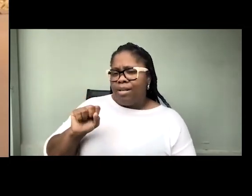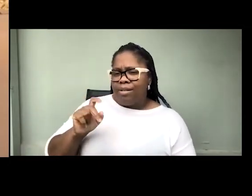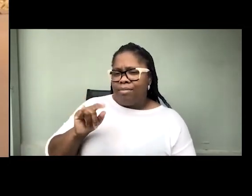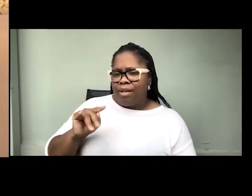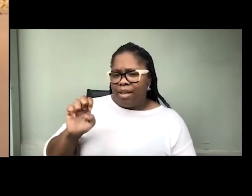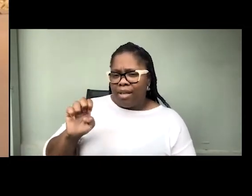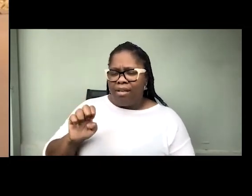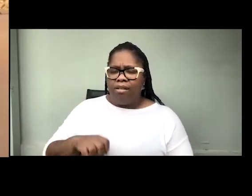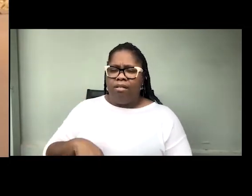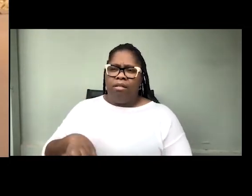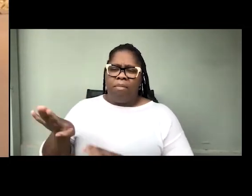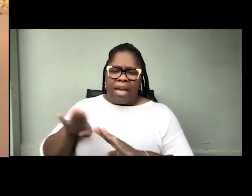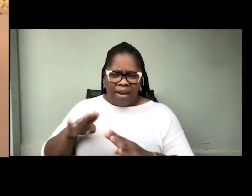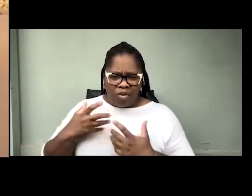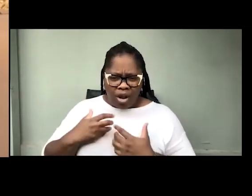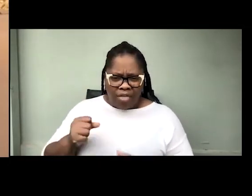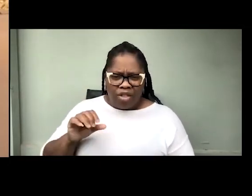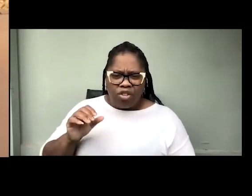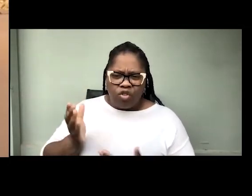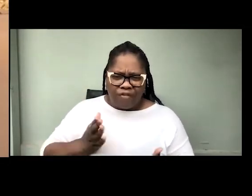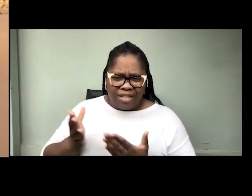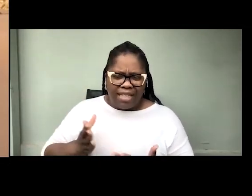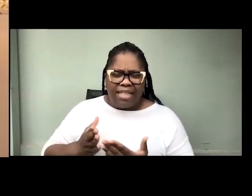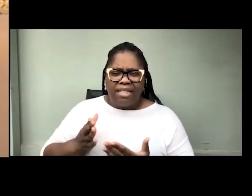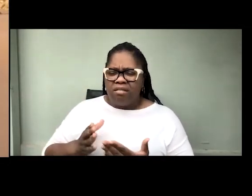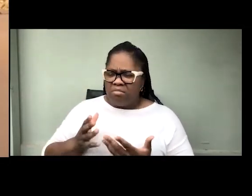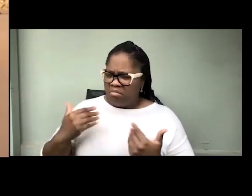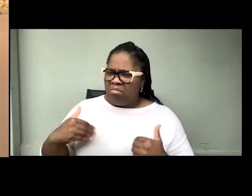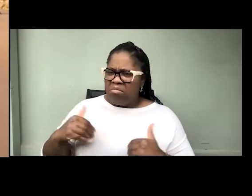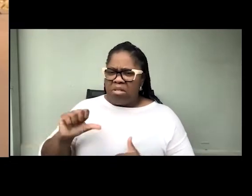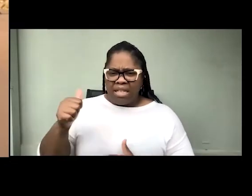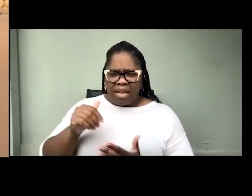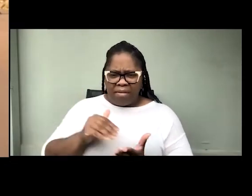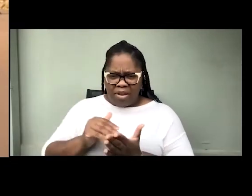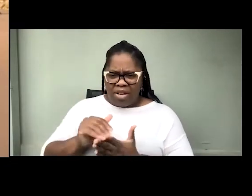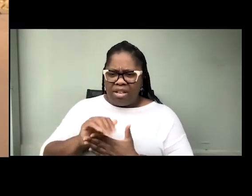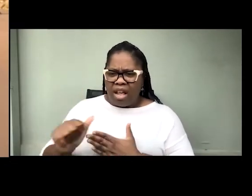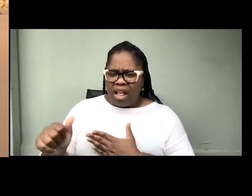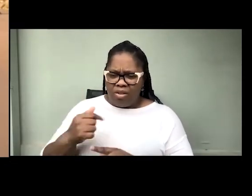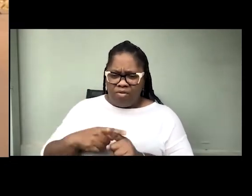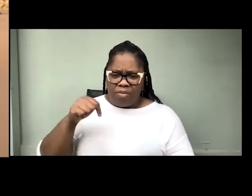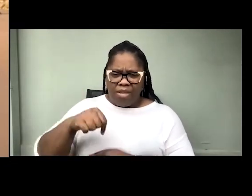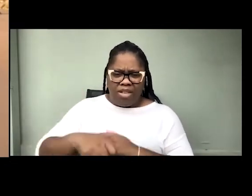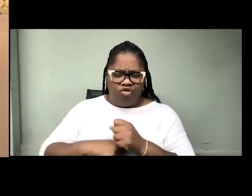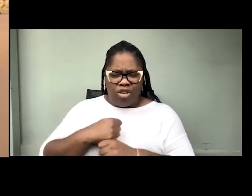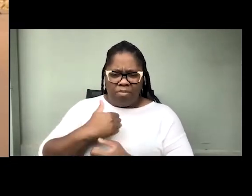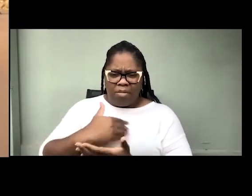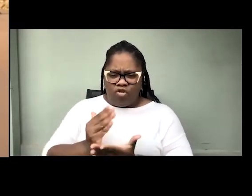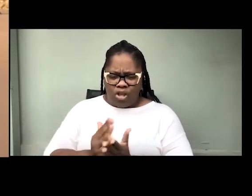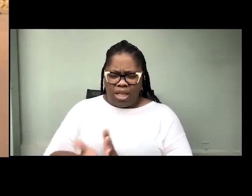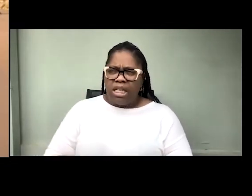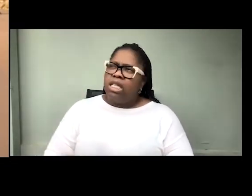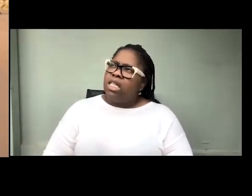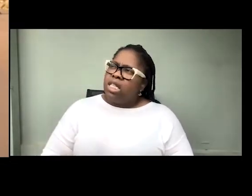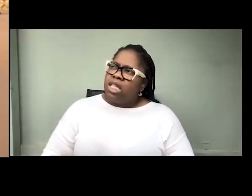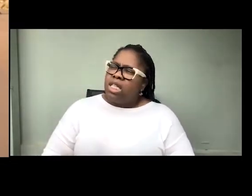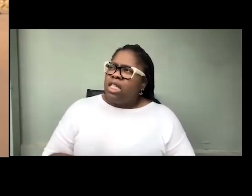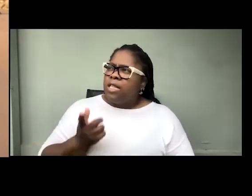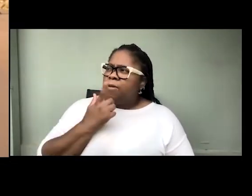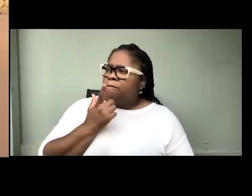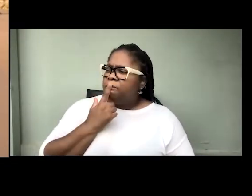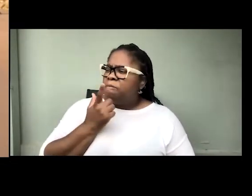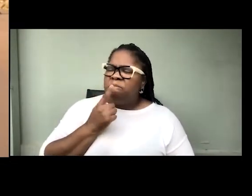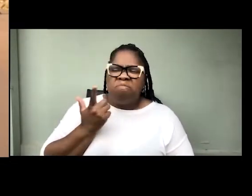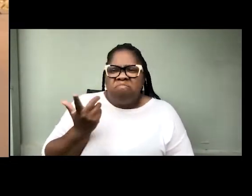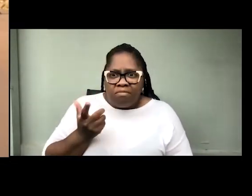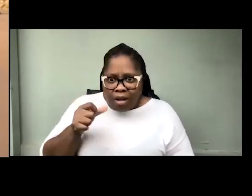behavioral health services, et cetera, received $10 million in this year's budget. We also, there's